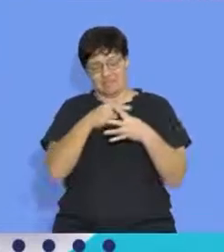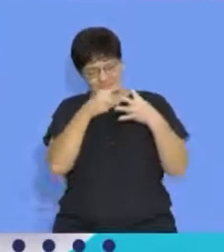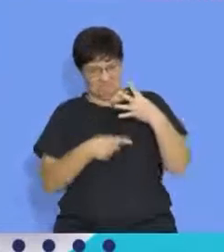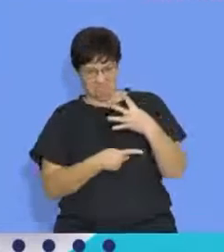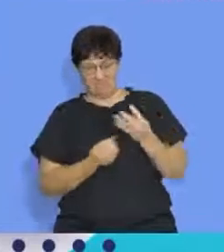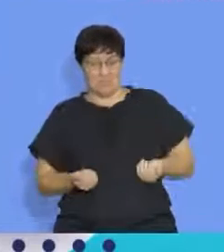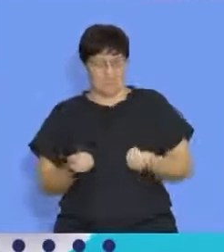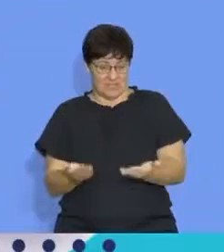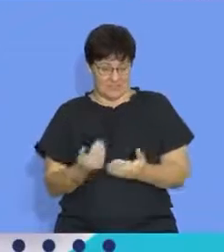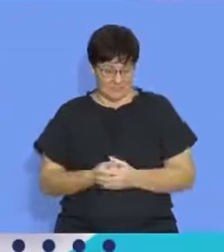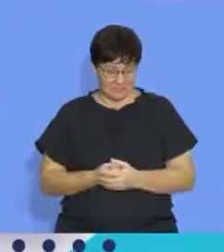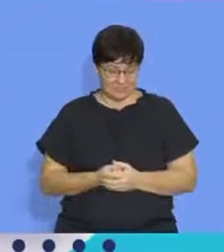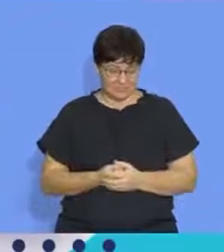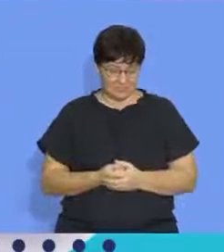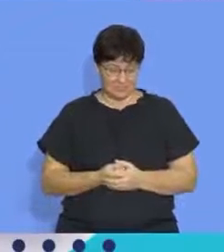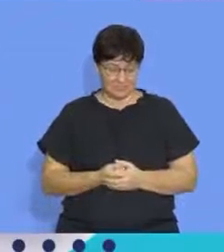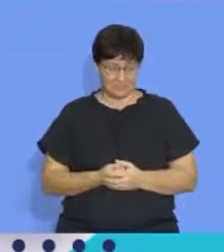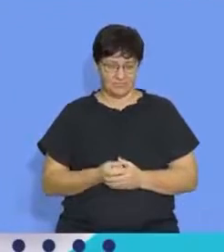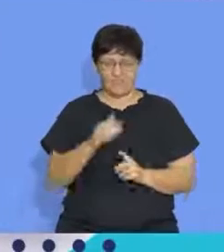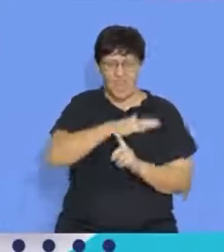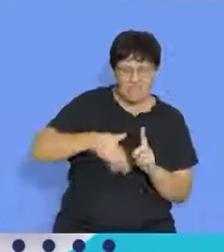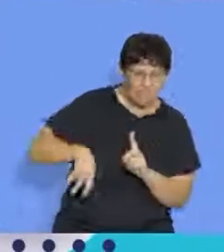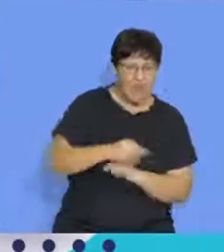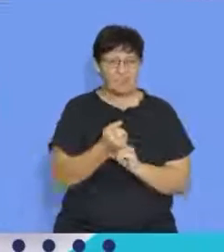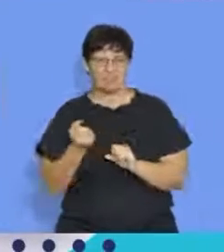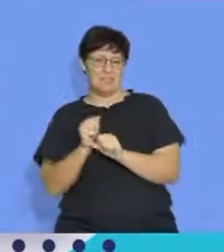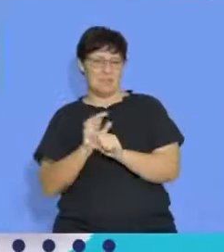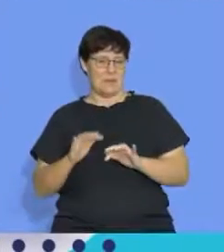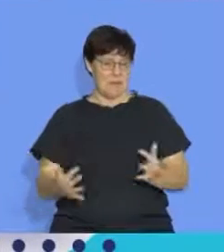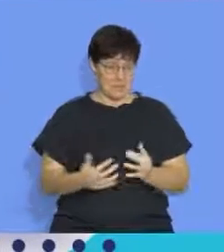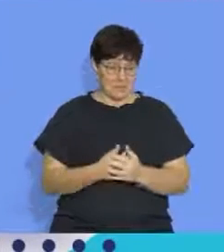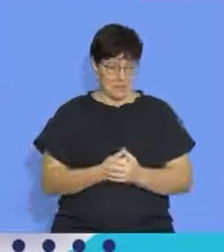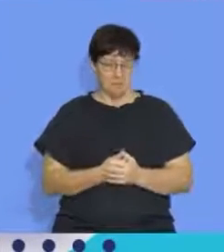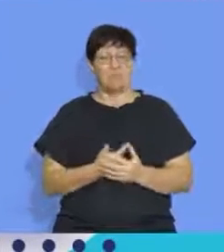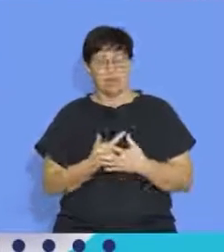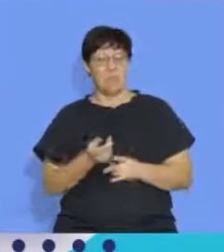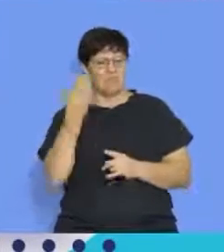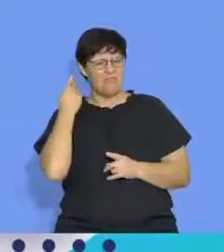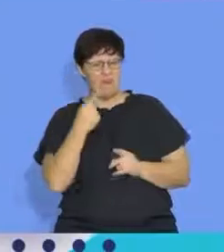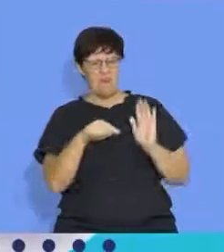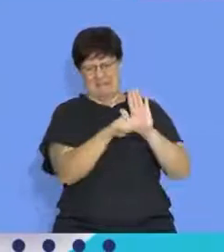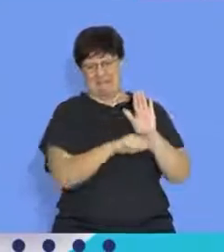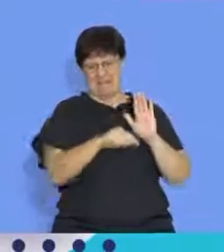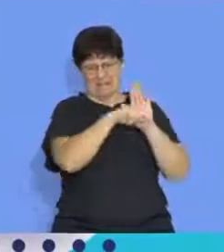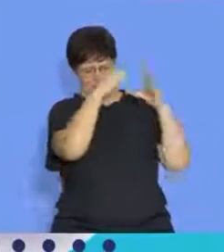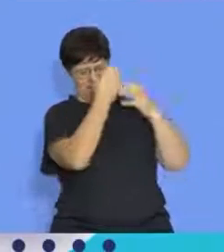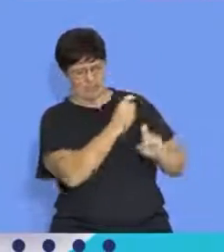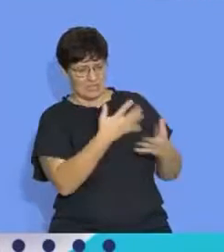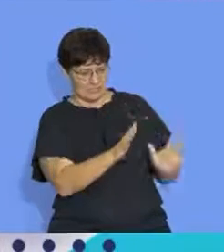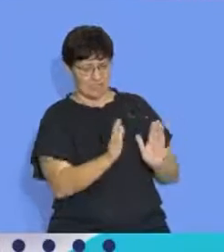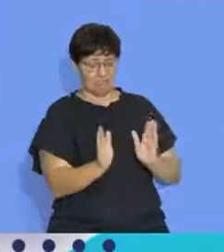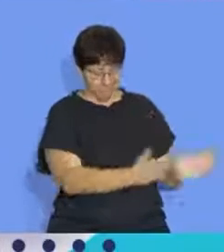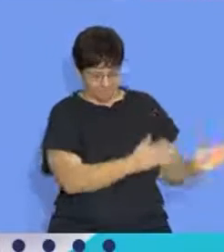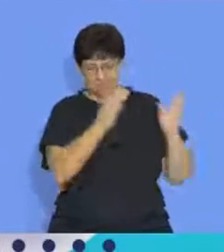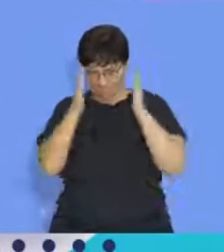microorganisms, what they do in our environment. As I said to you, we concentrated a lot on the diseases, and this time we're looking